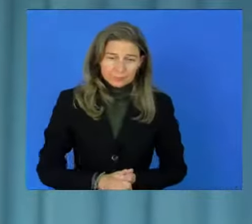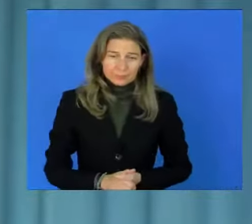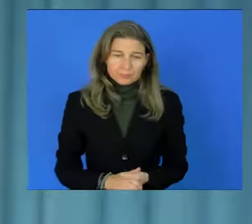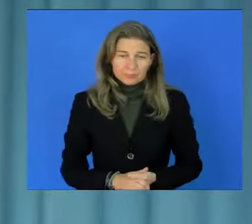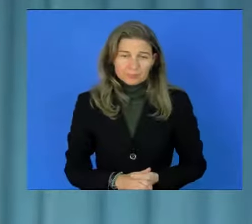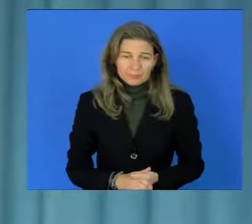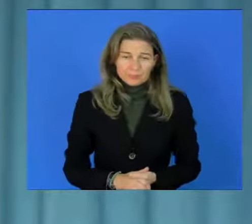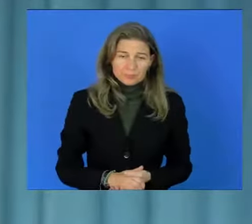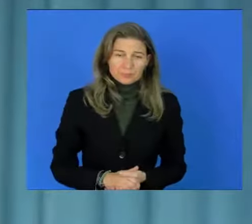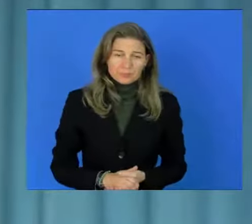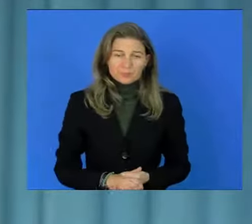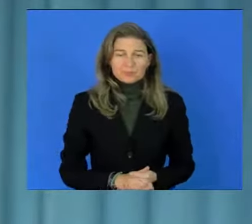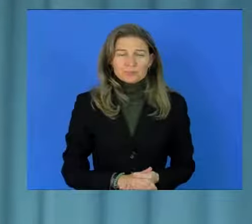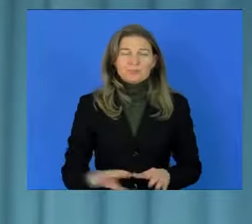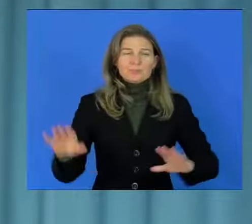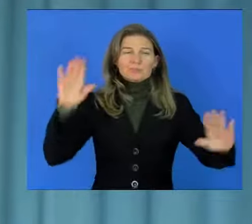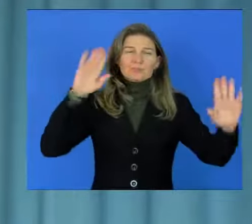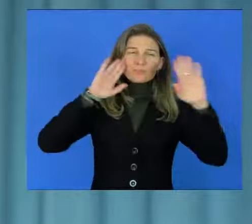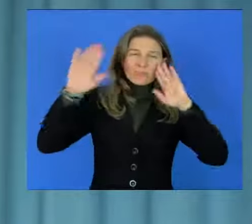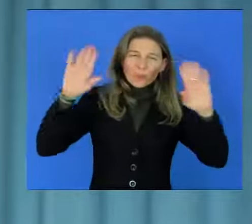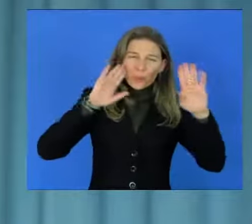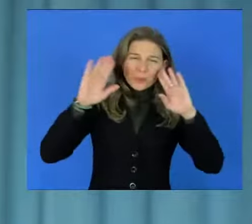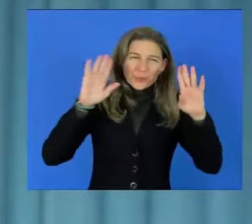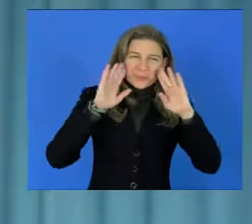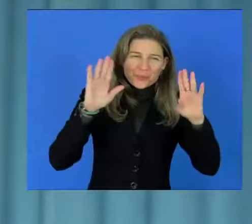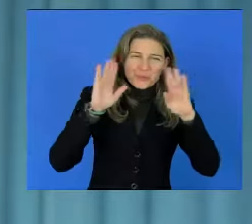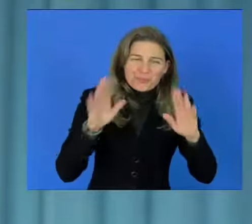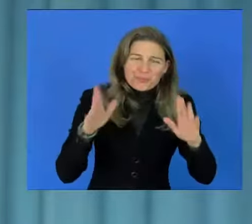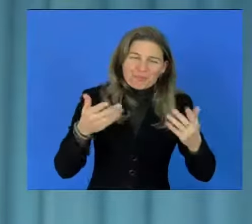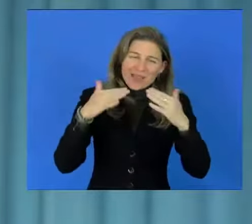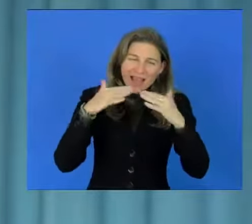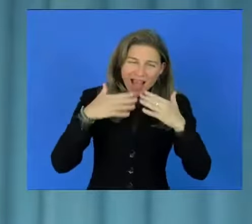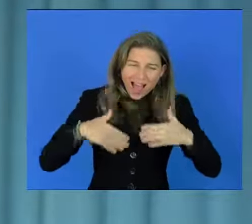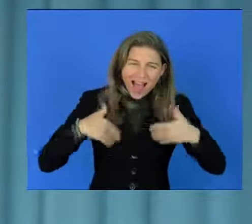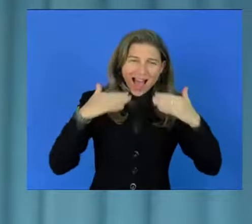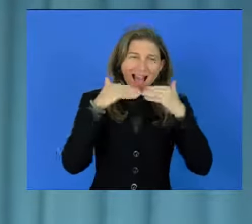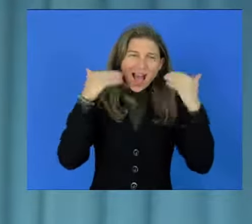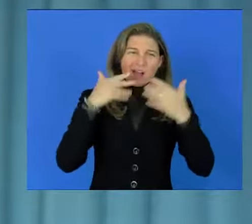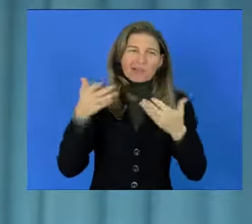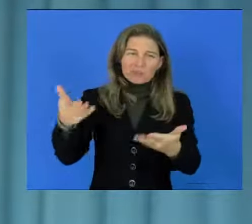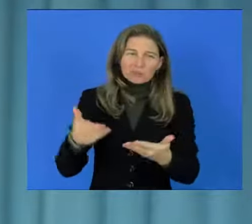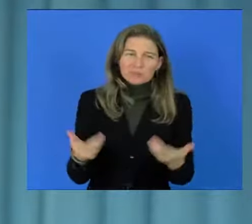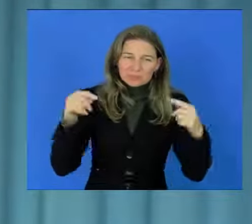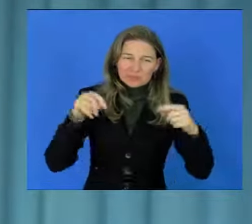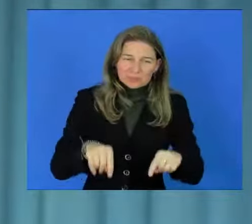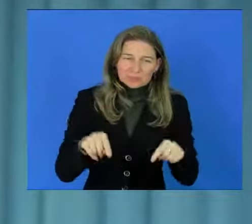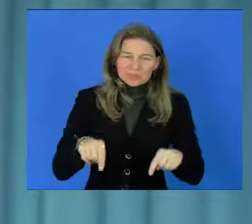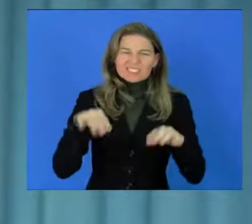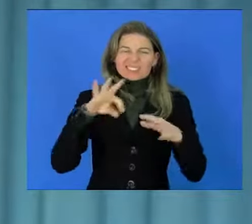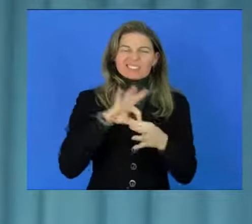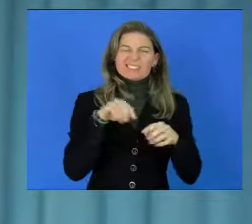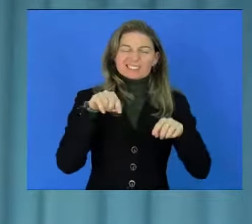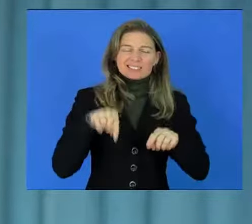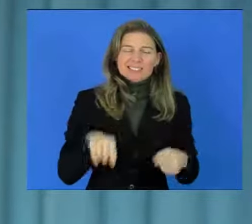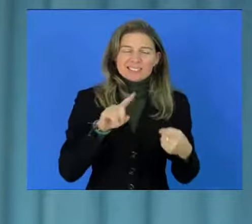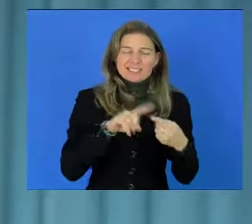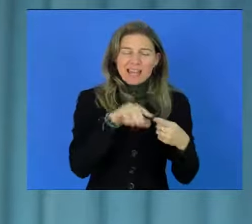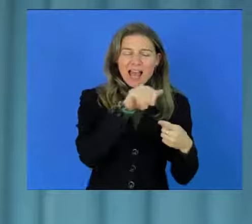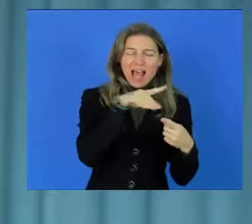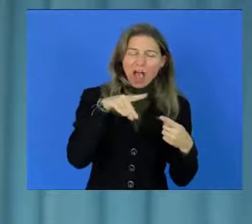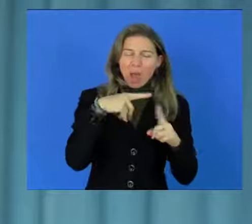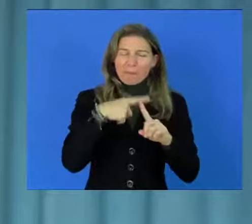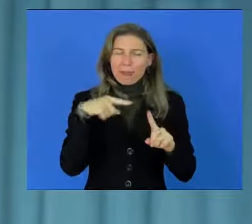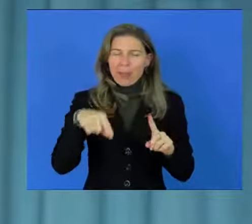panel of 4 fabulous people here sitting on my left. My name is Holger Dieterich. I'm the chairman